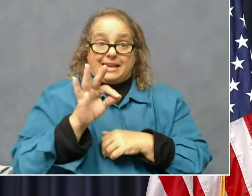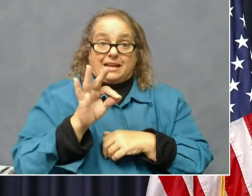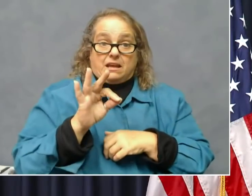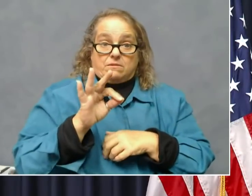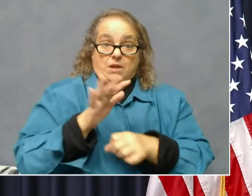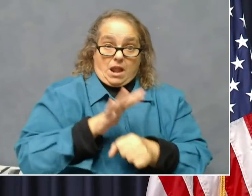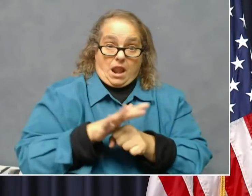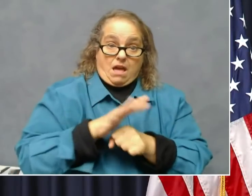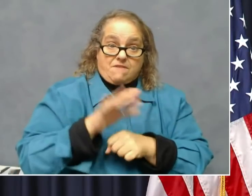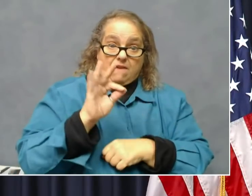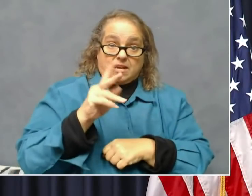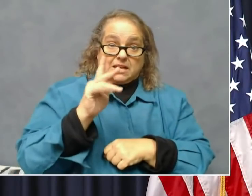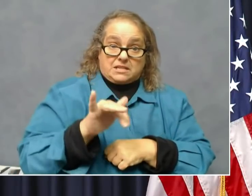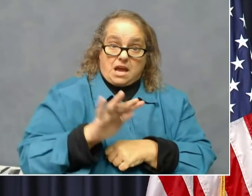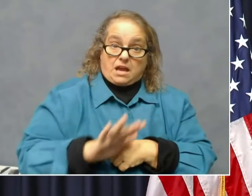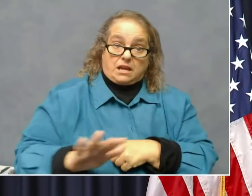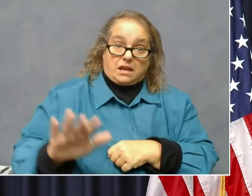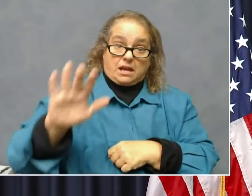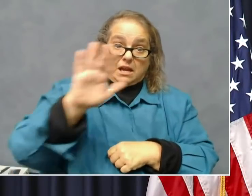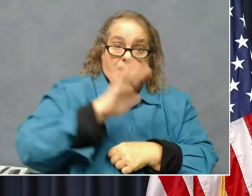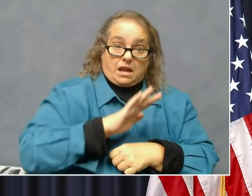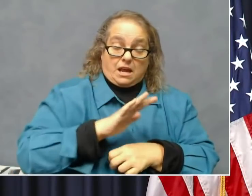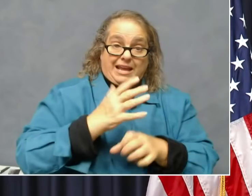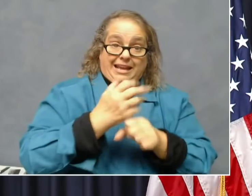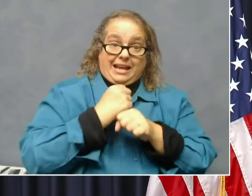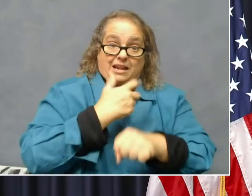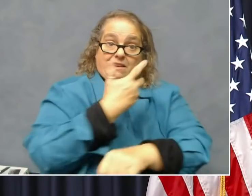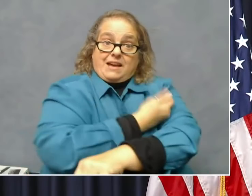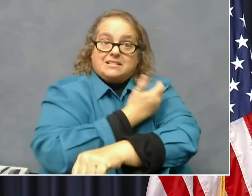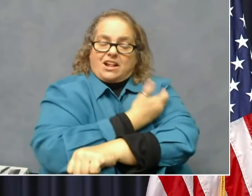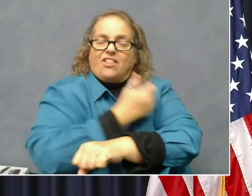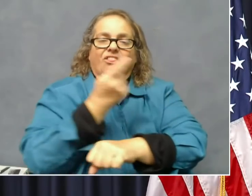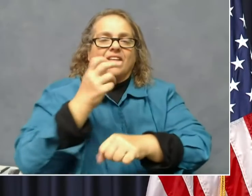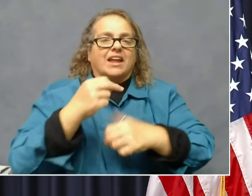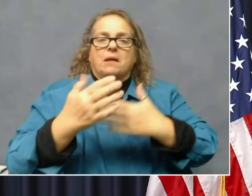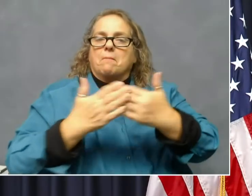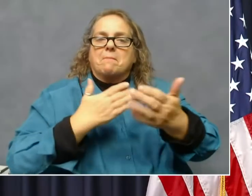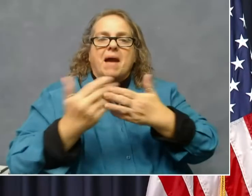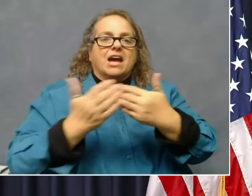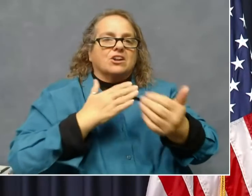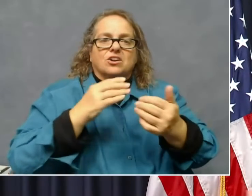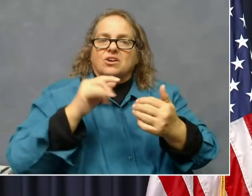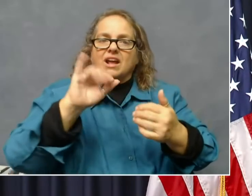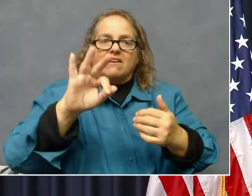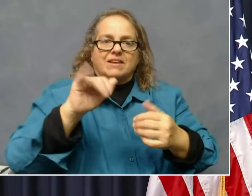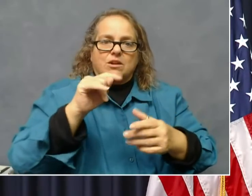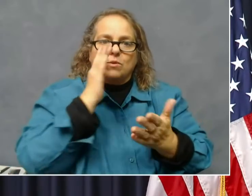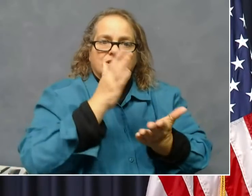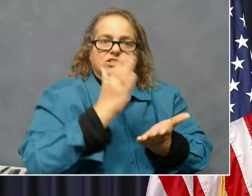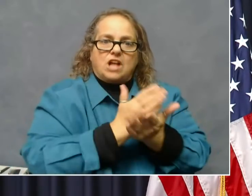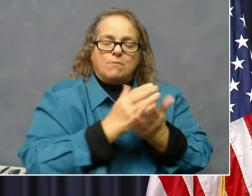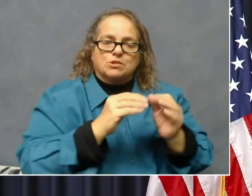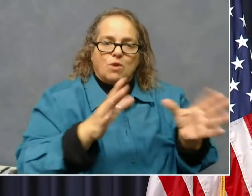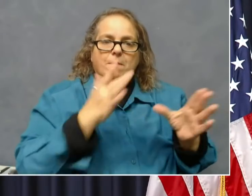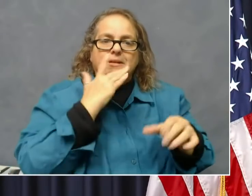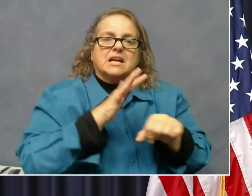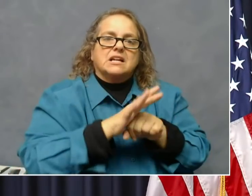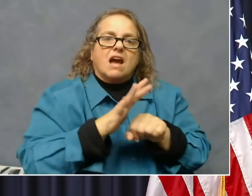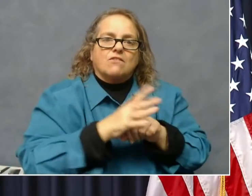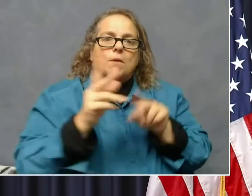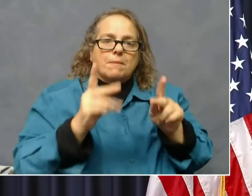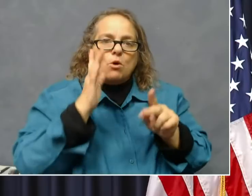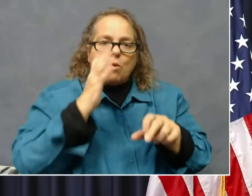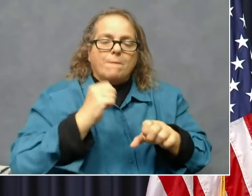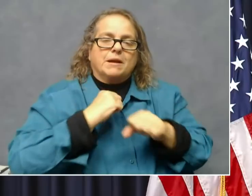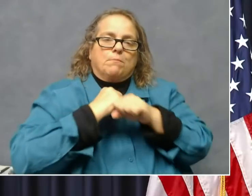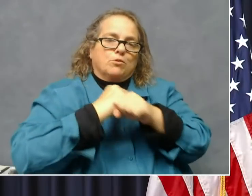get vaccinated, in many ways, it won't matter whether it can stop spreading, because enough people will be protected from the